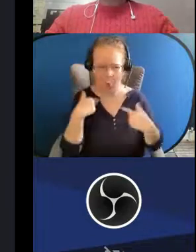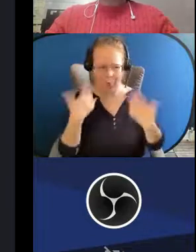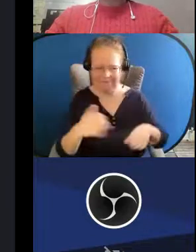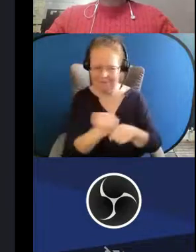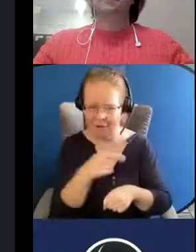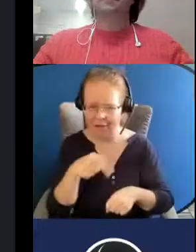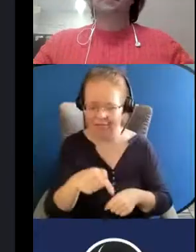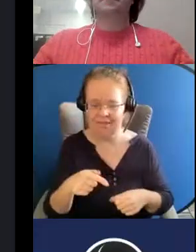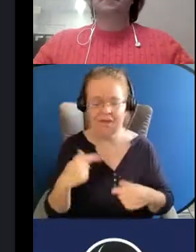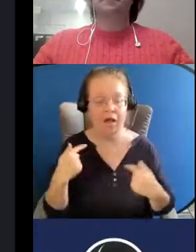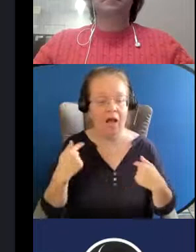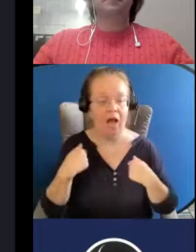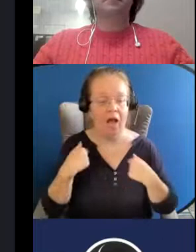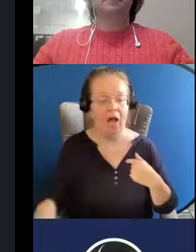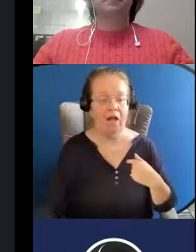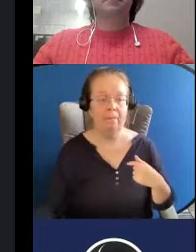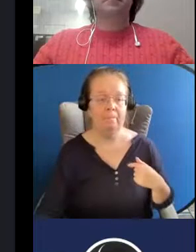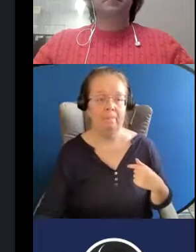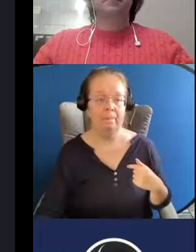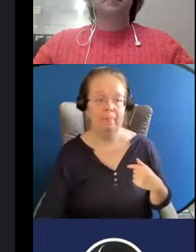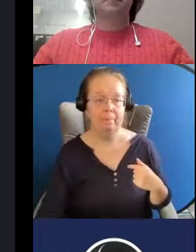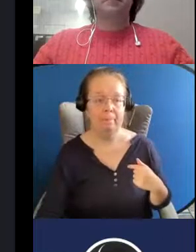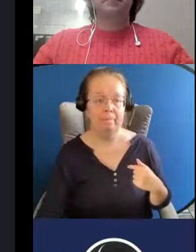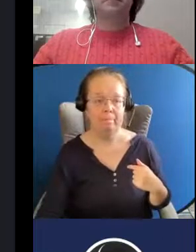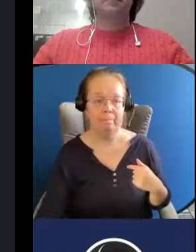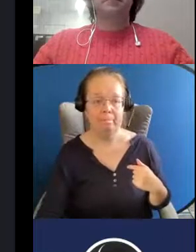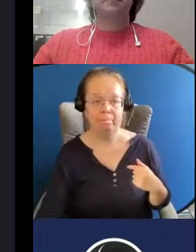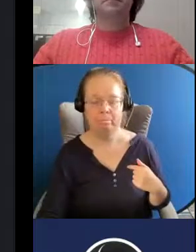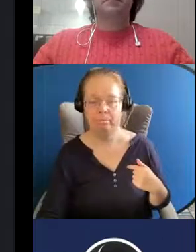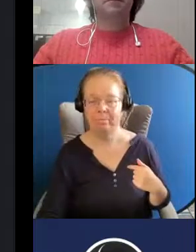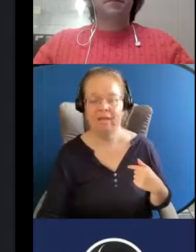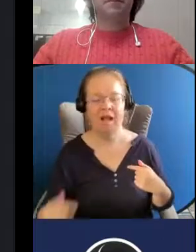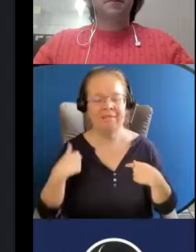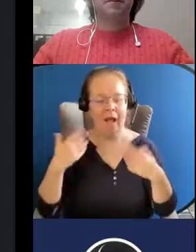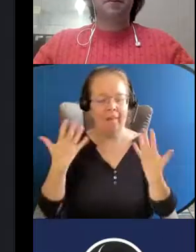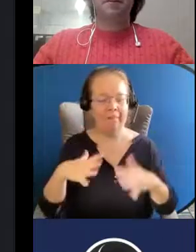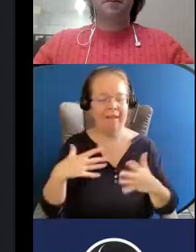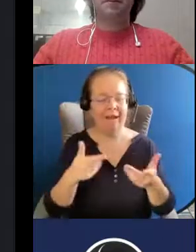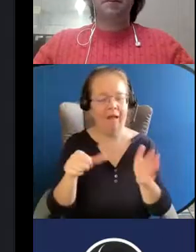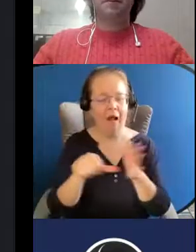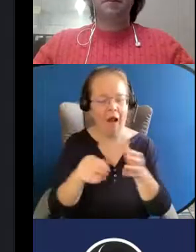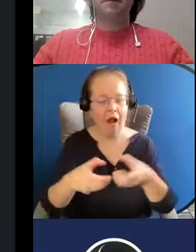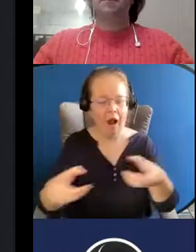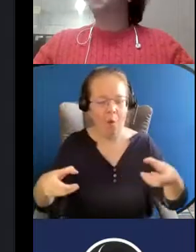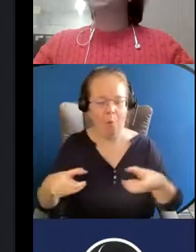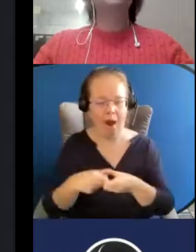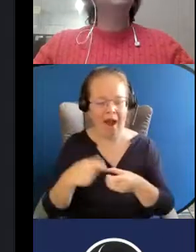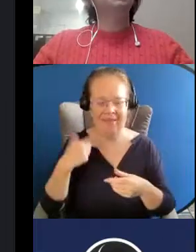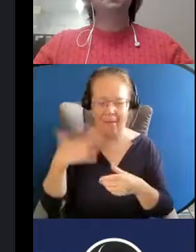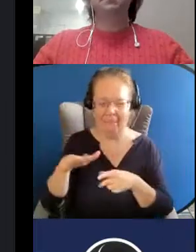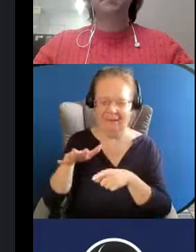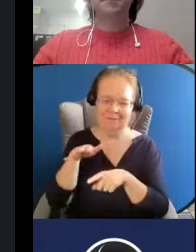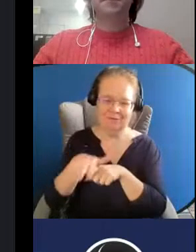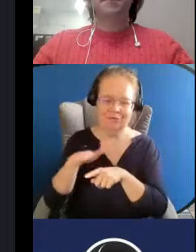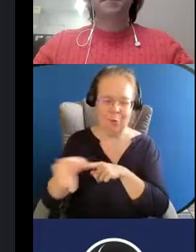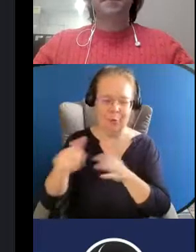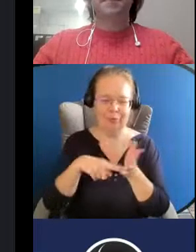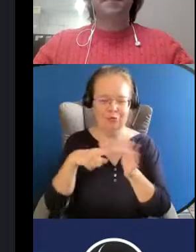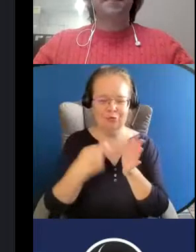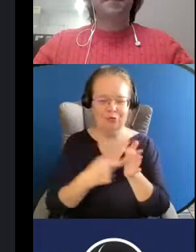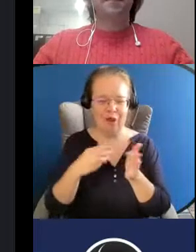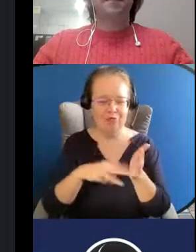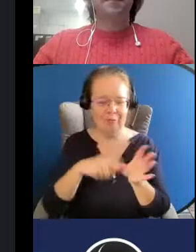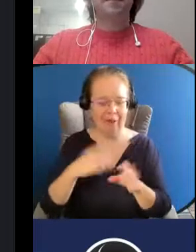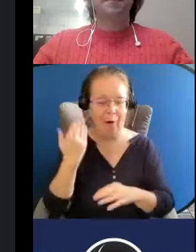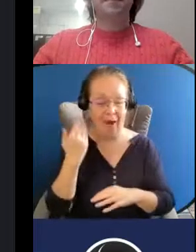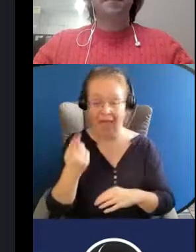later, this new hardware that we've released, and I was joking with Addy before we started today. Like, Addy didn't know about it. I'm not embarrassing you, Addy, or anything, right? But you didn't know